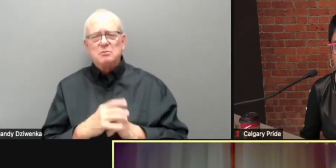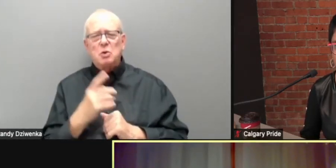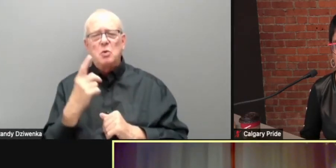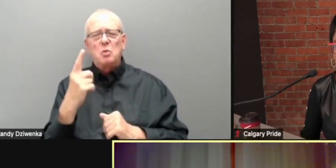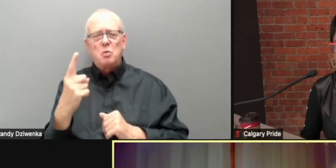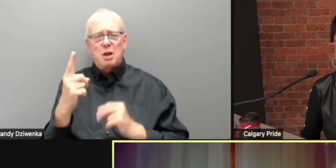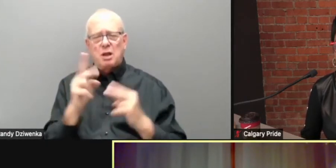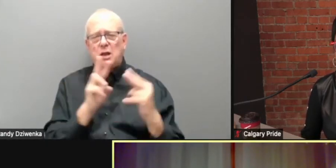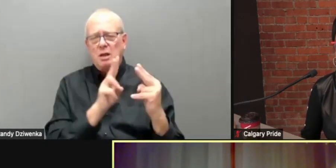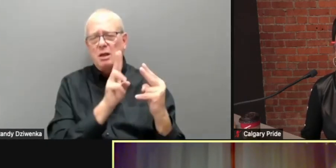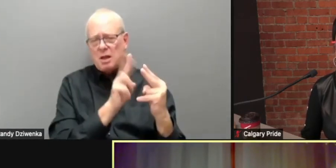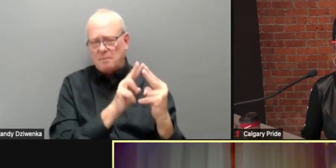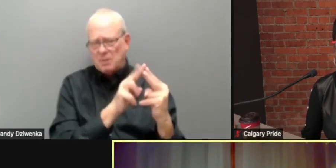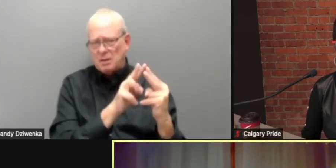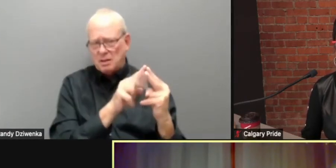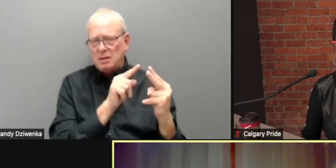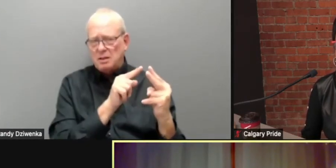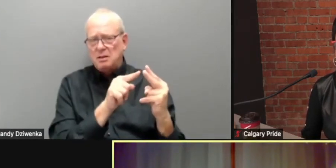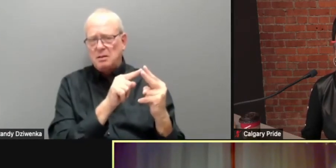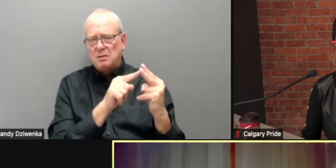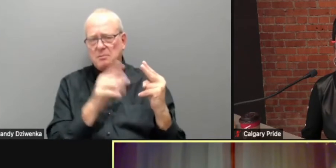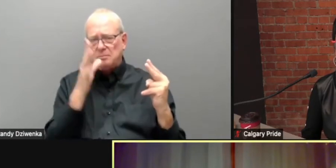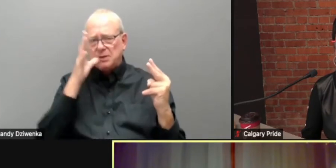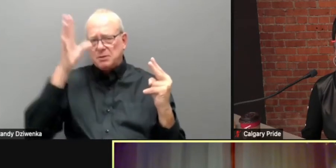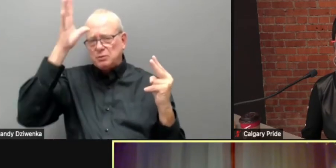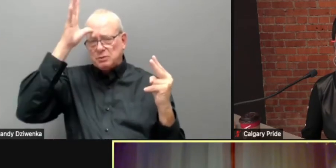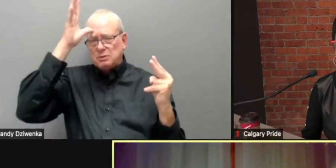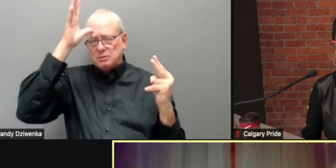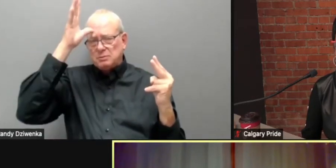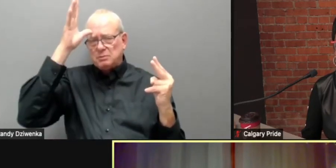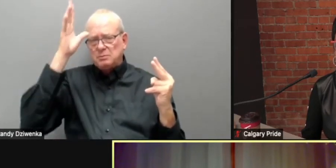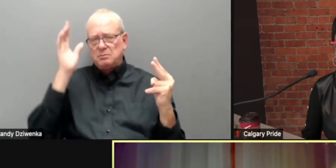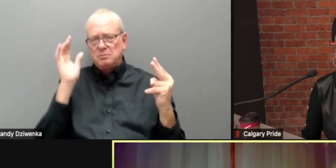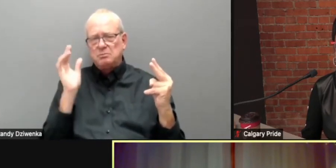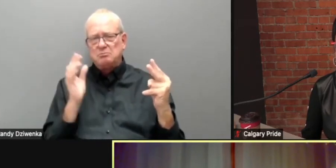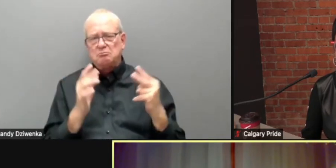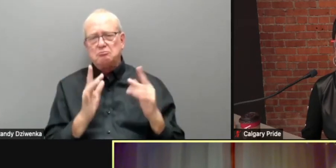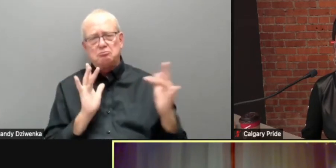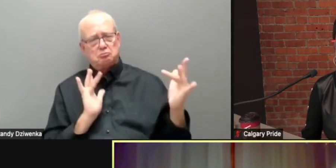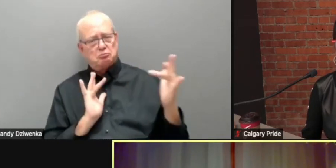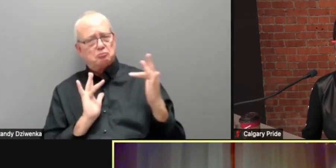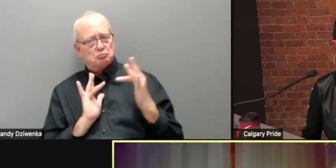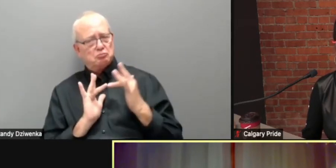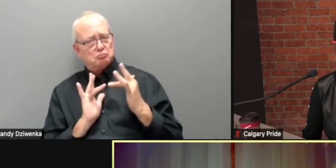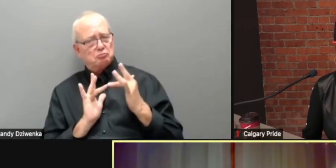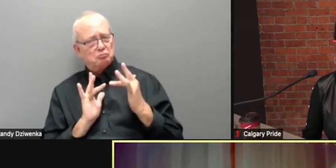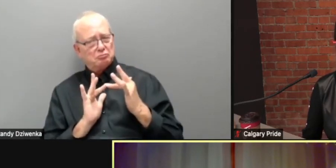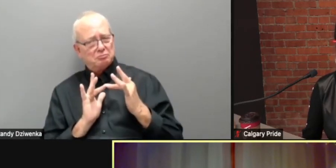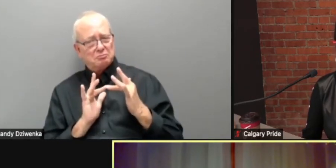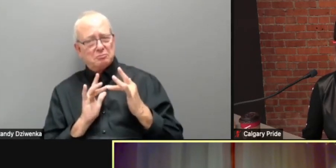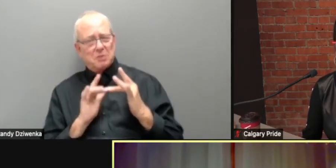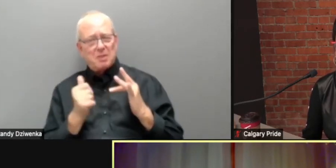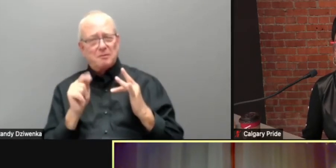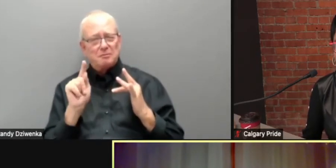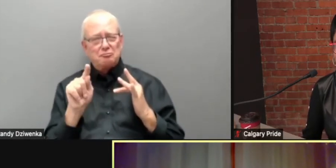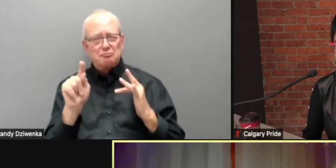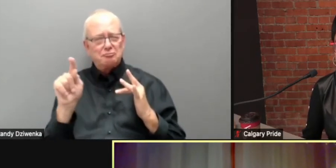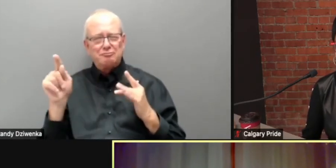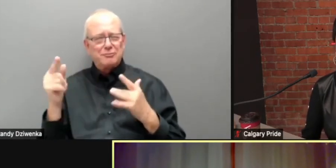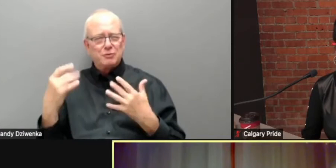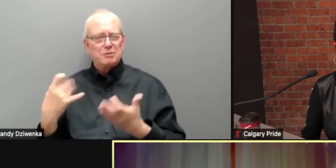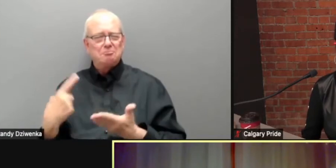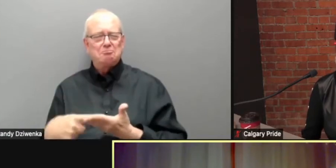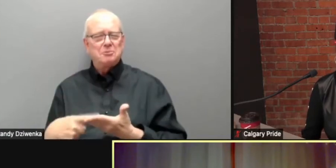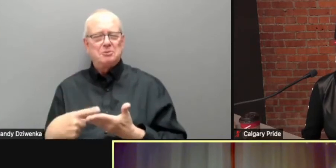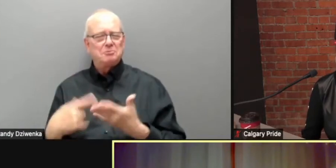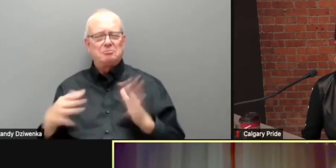show, and maybe a few others are apprehensive or don't want to talk about it. And I'm all ears. I can